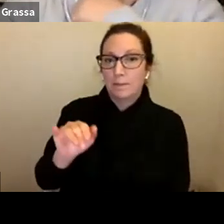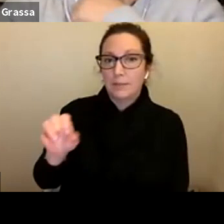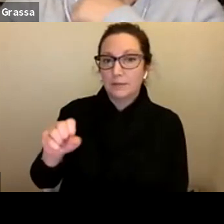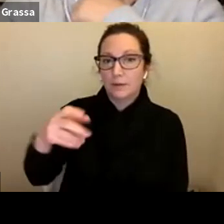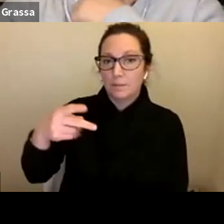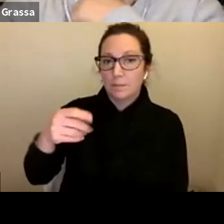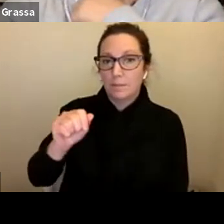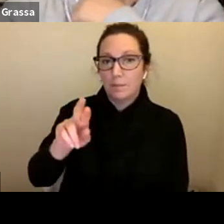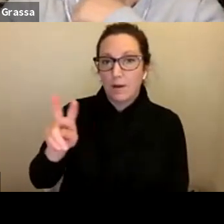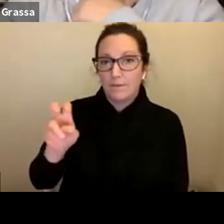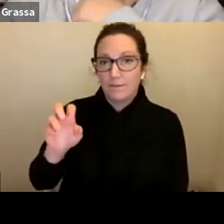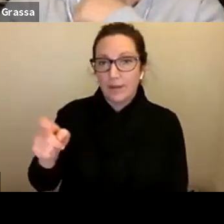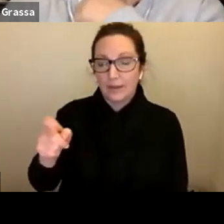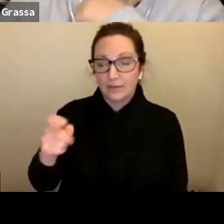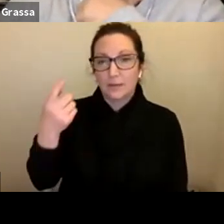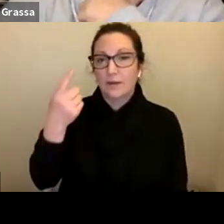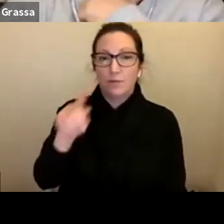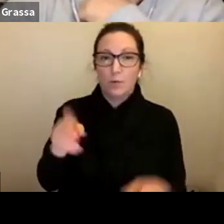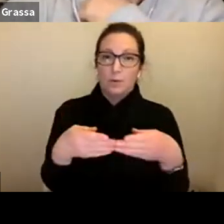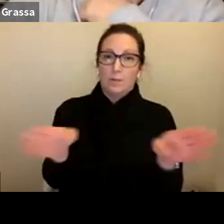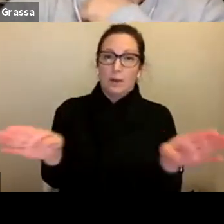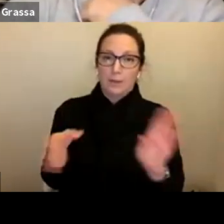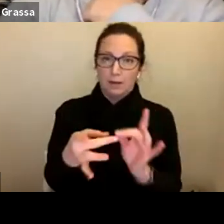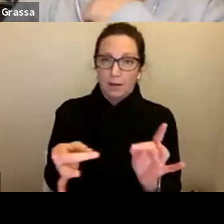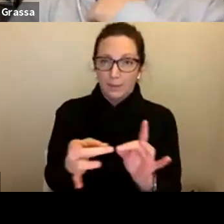you. Ms. Parvek. Thank you very much.